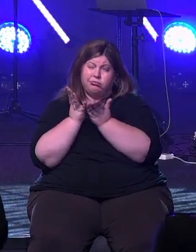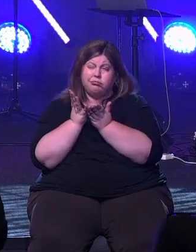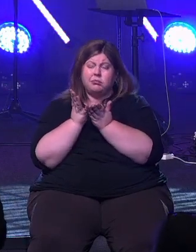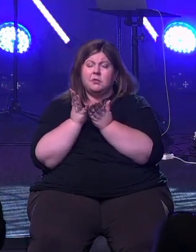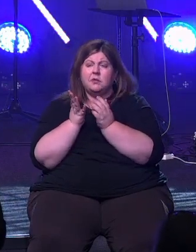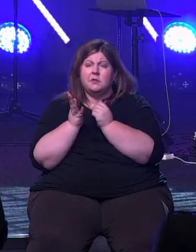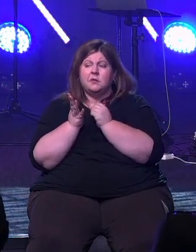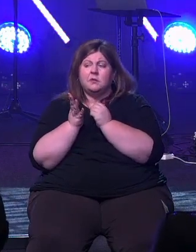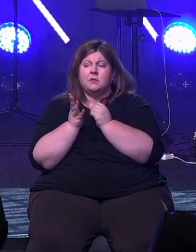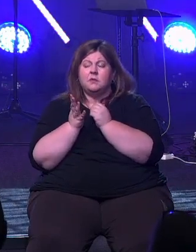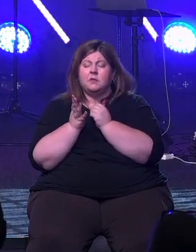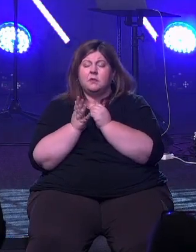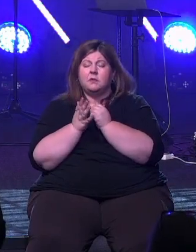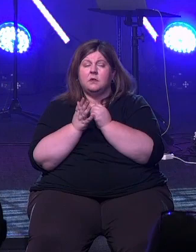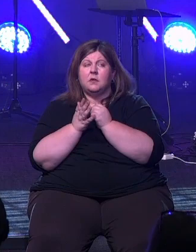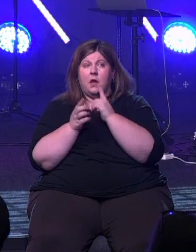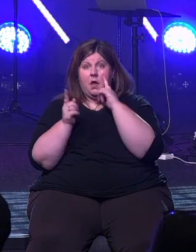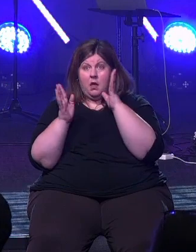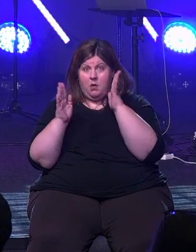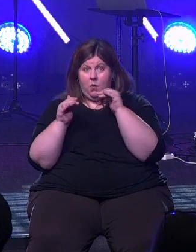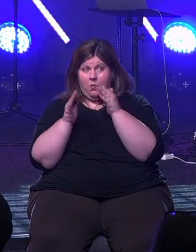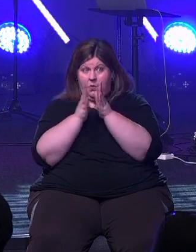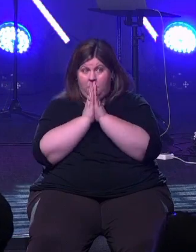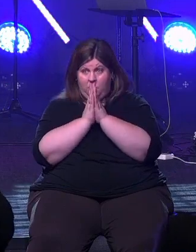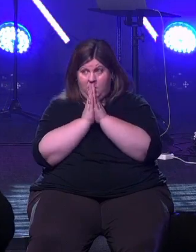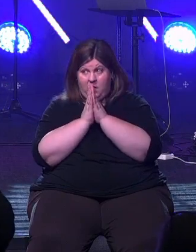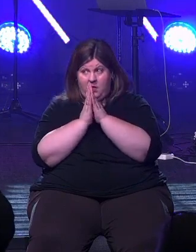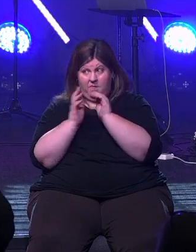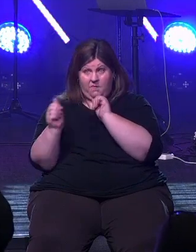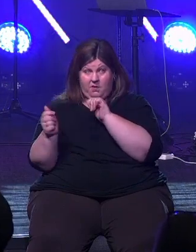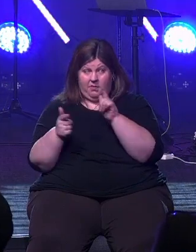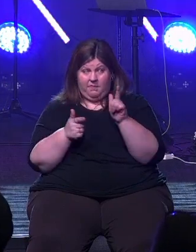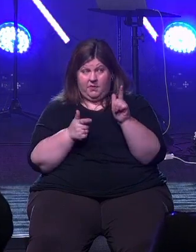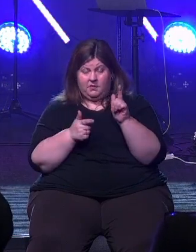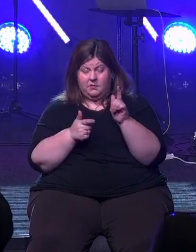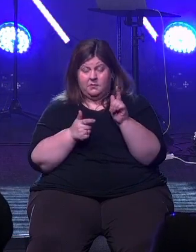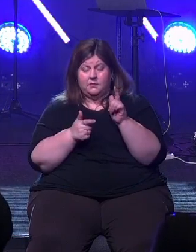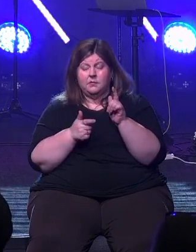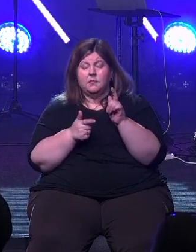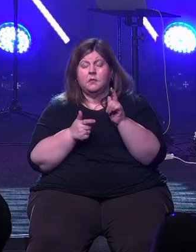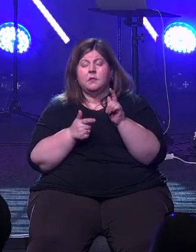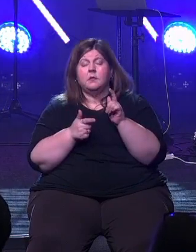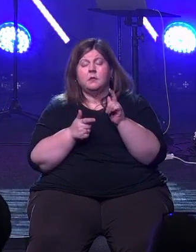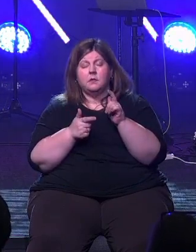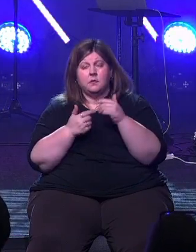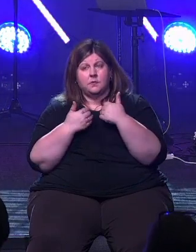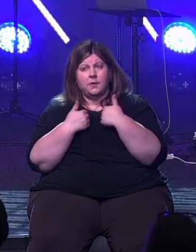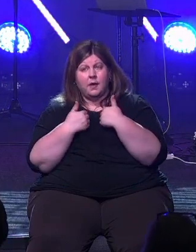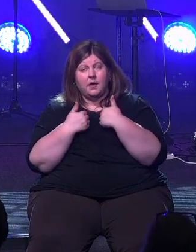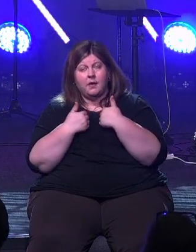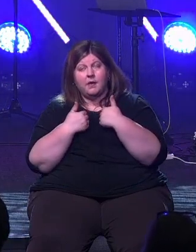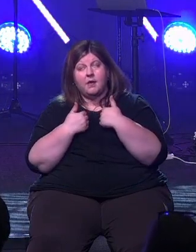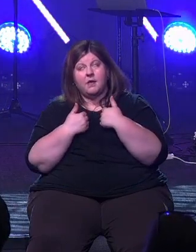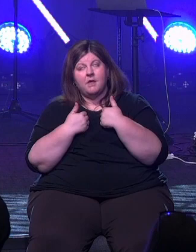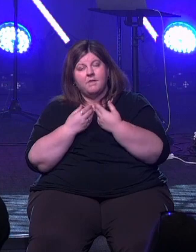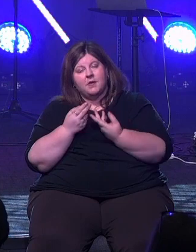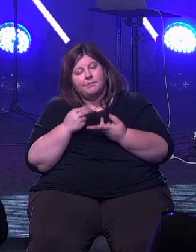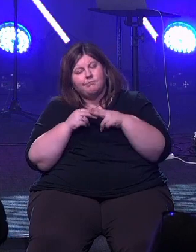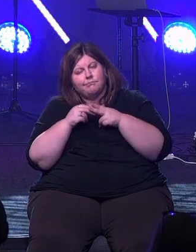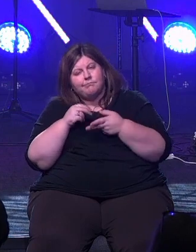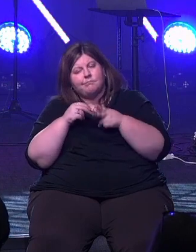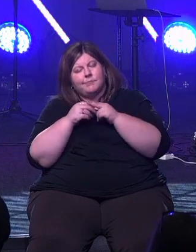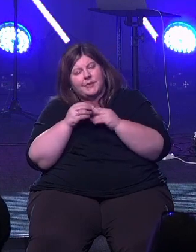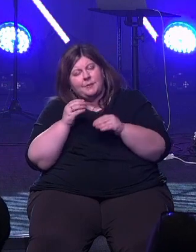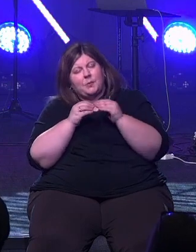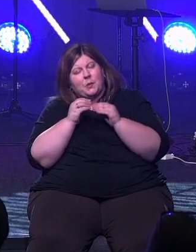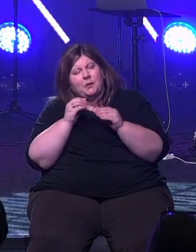weeks, what I hope and what I pray for all of us is that we have a growing, just